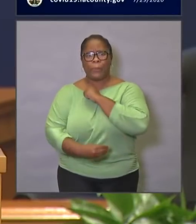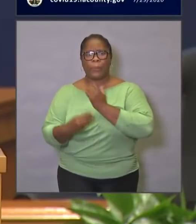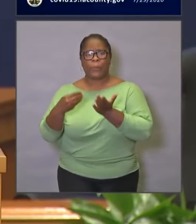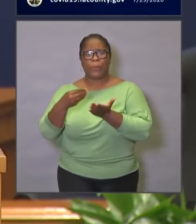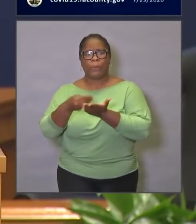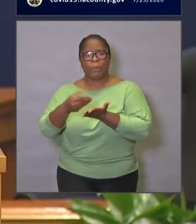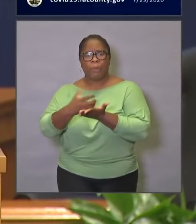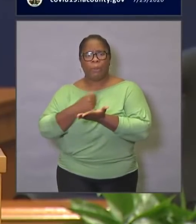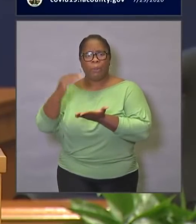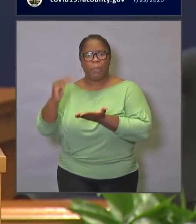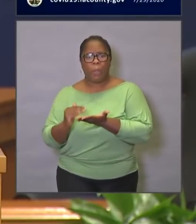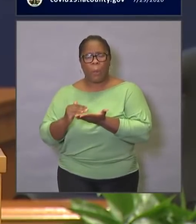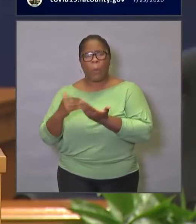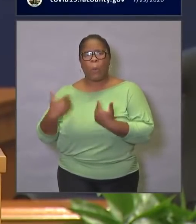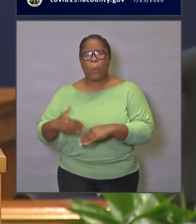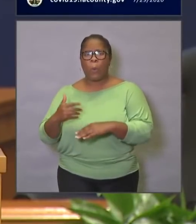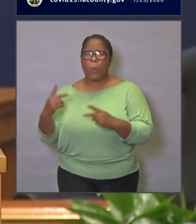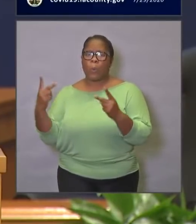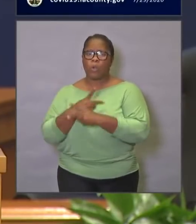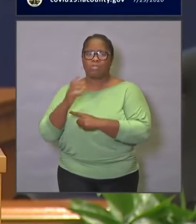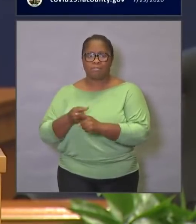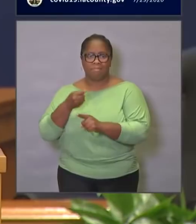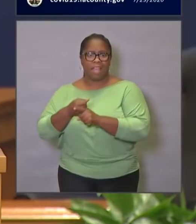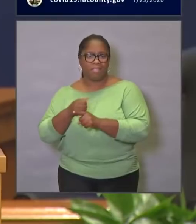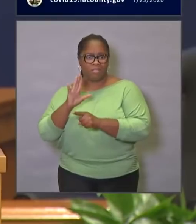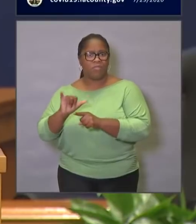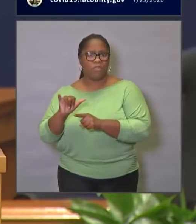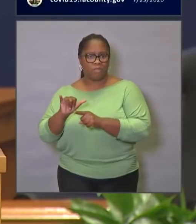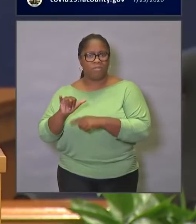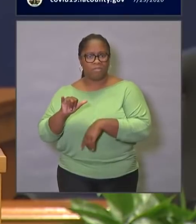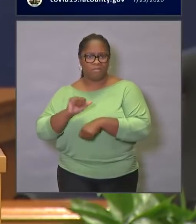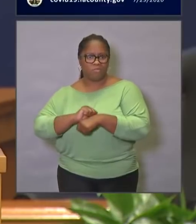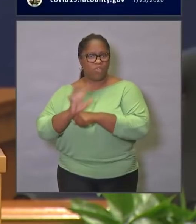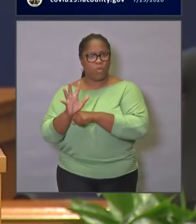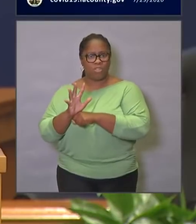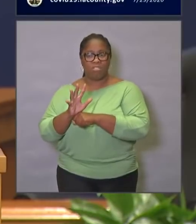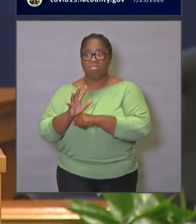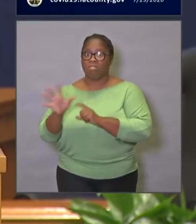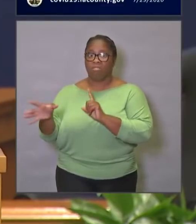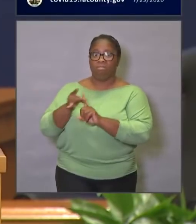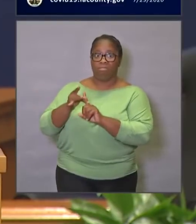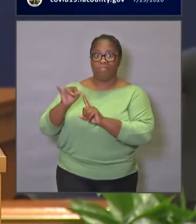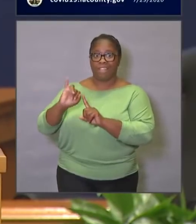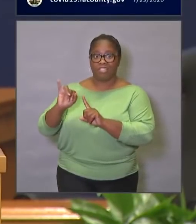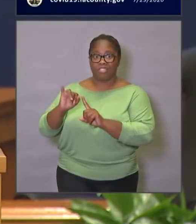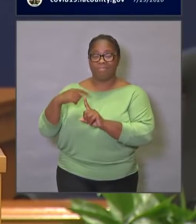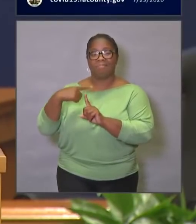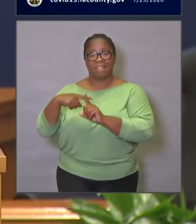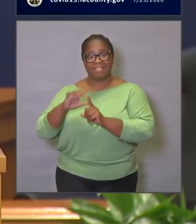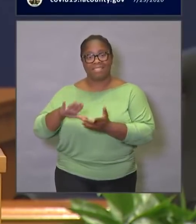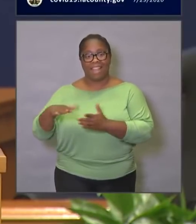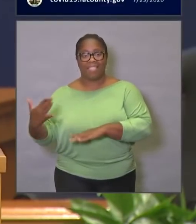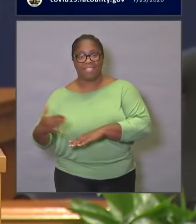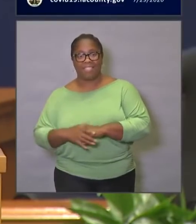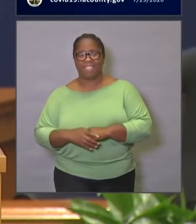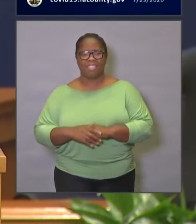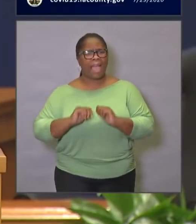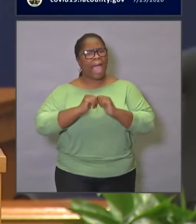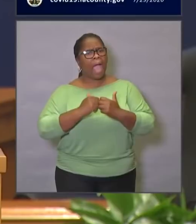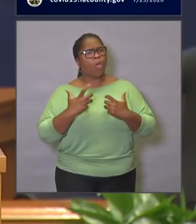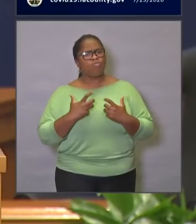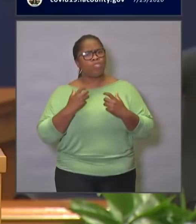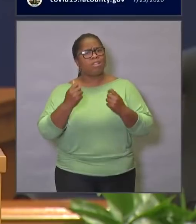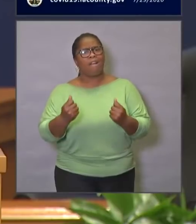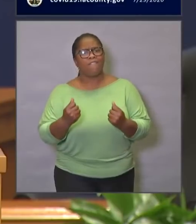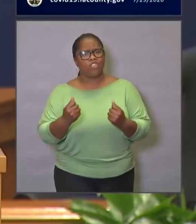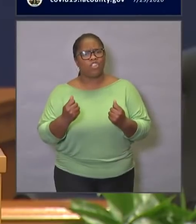virus, both in terms of infections and deaths. And our recovery journey won't be complete until